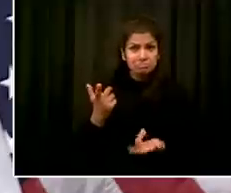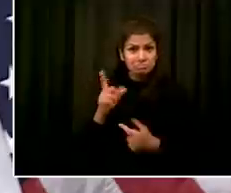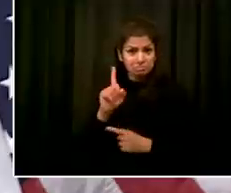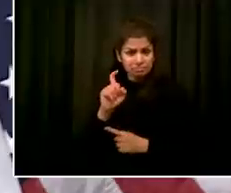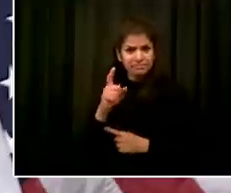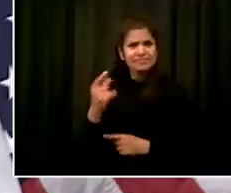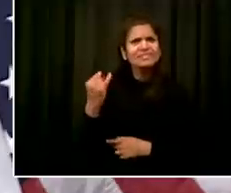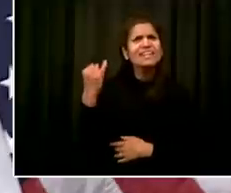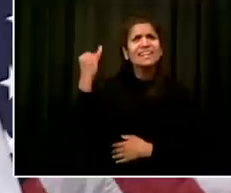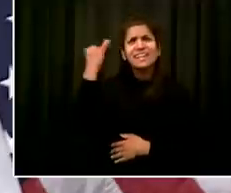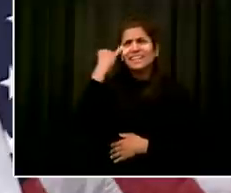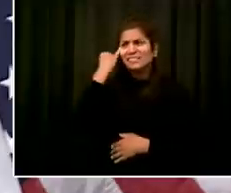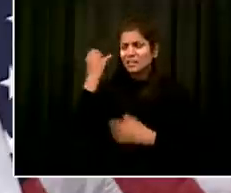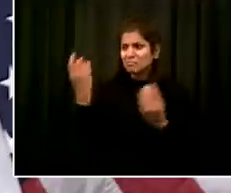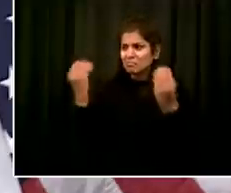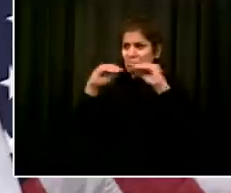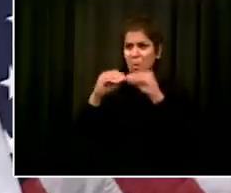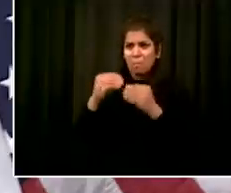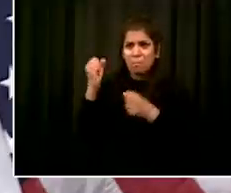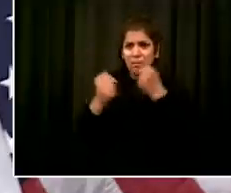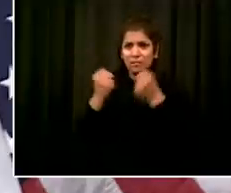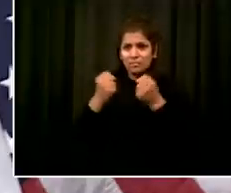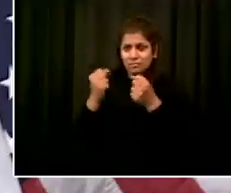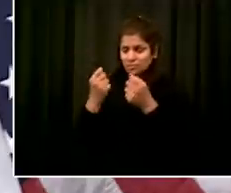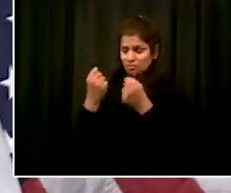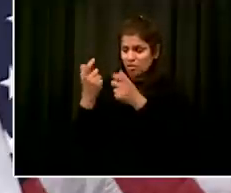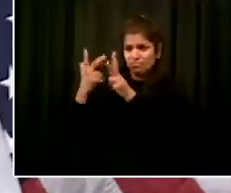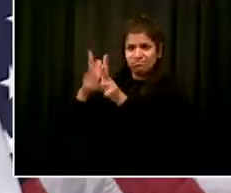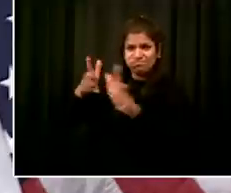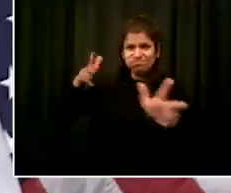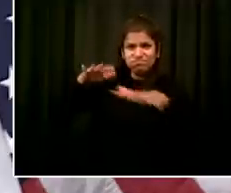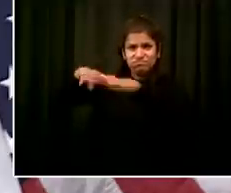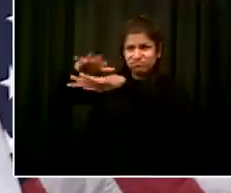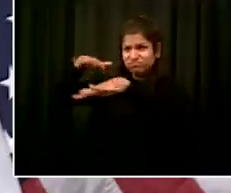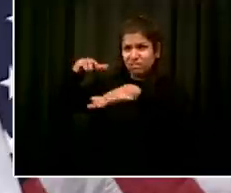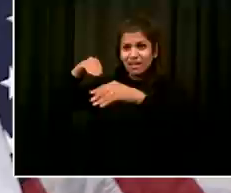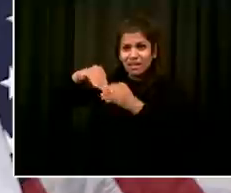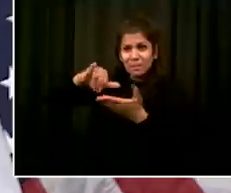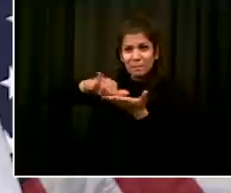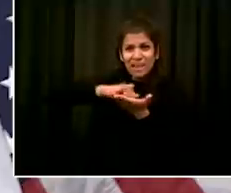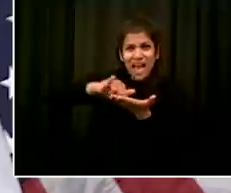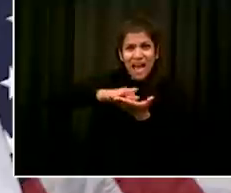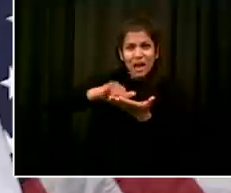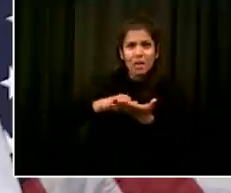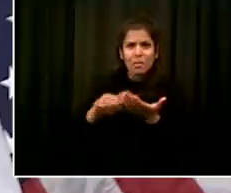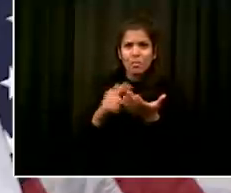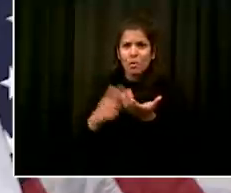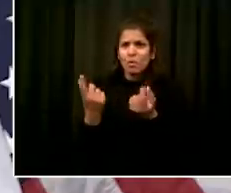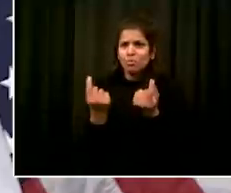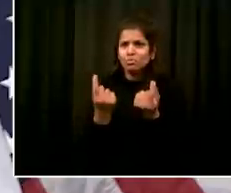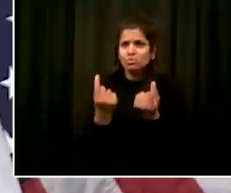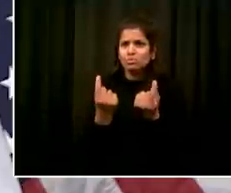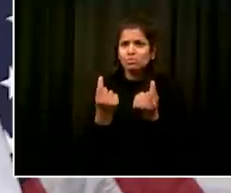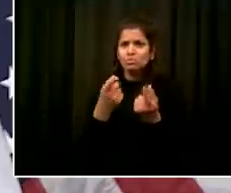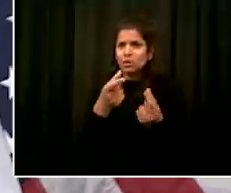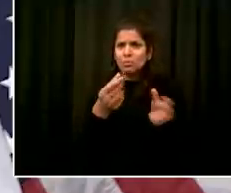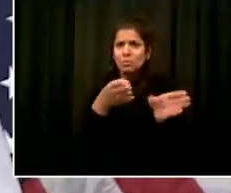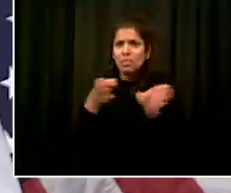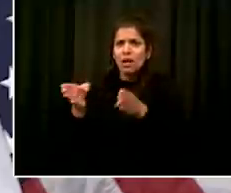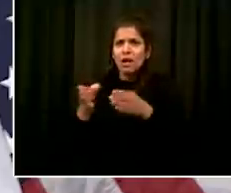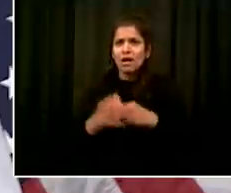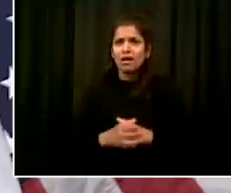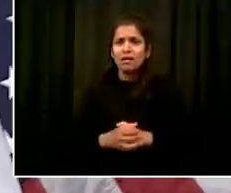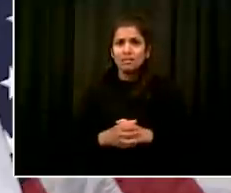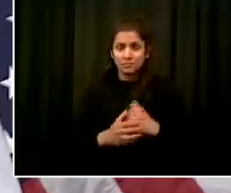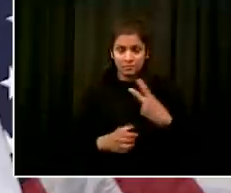this is, with the city ready to reopen with a curfew, many commuters come into work during the early morning